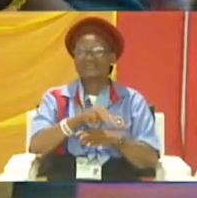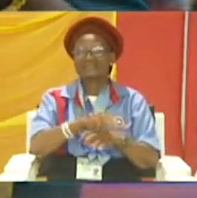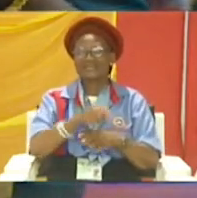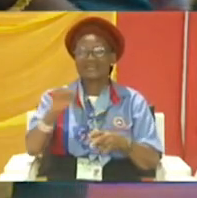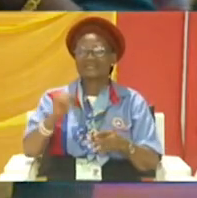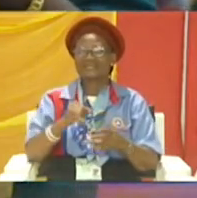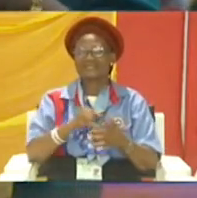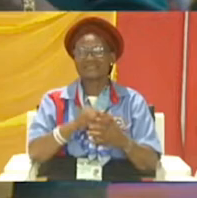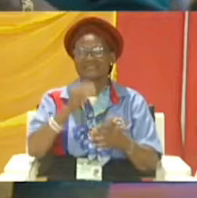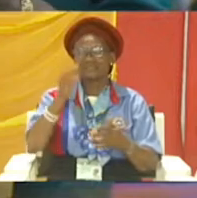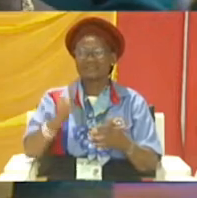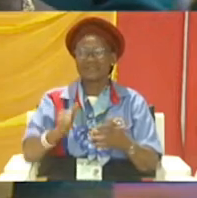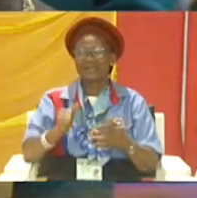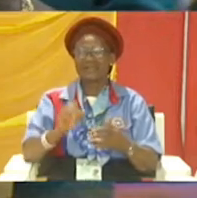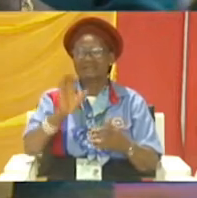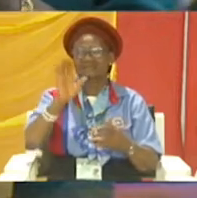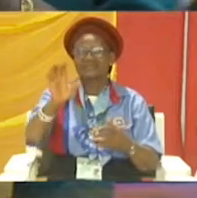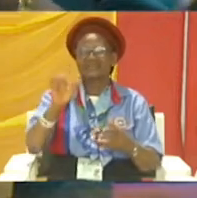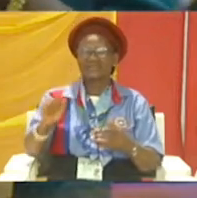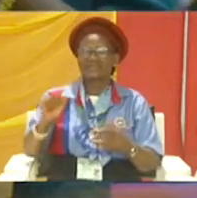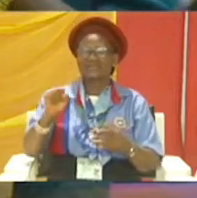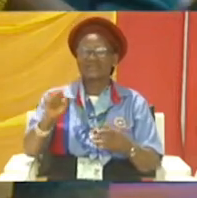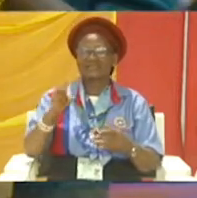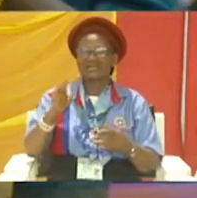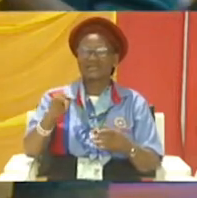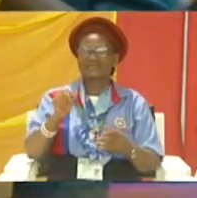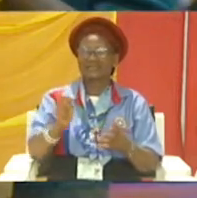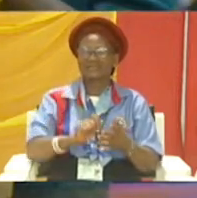right at the back of it,